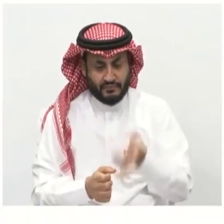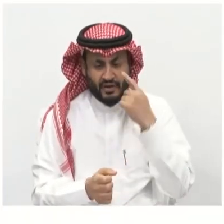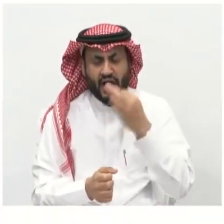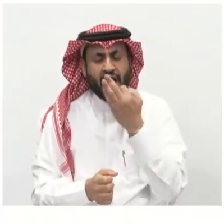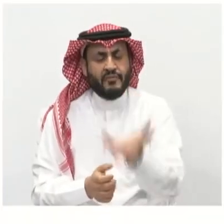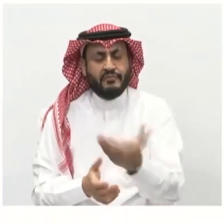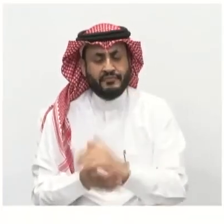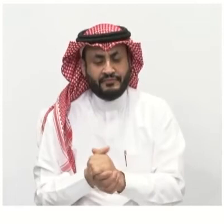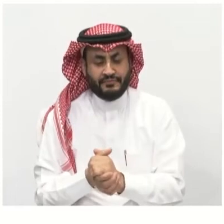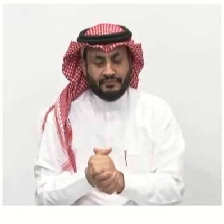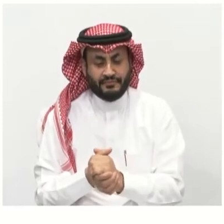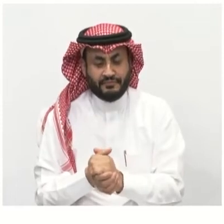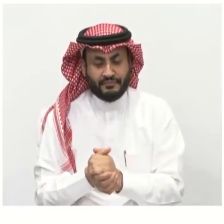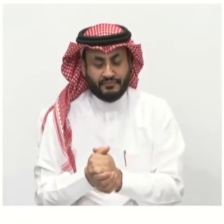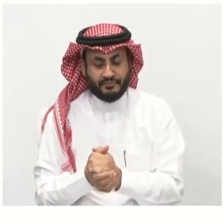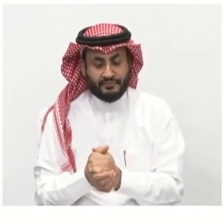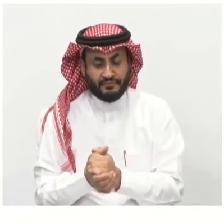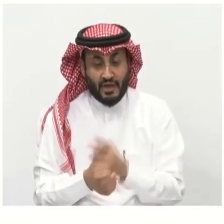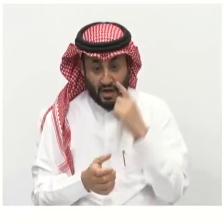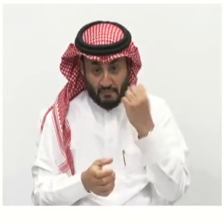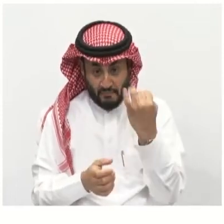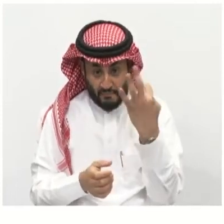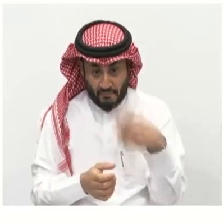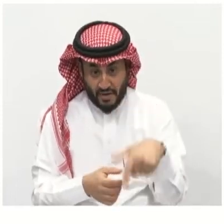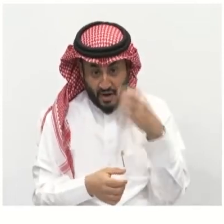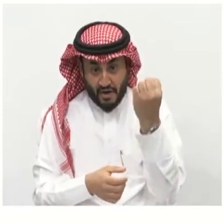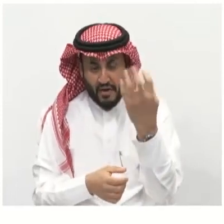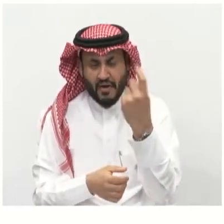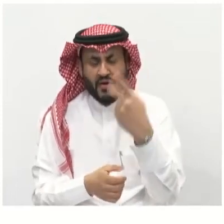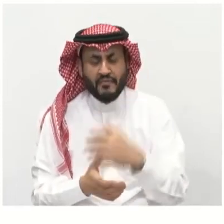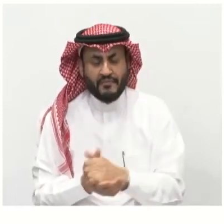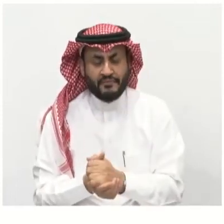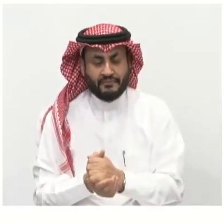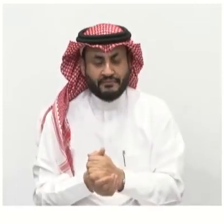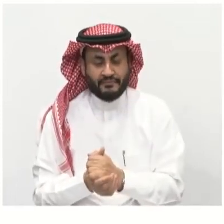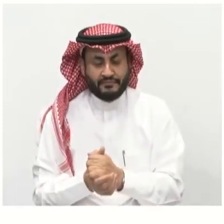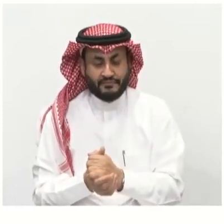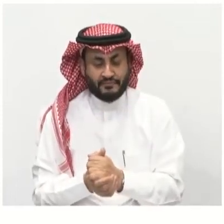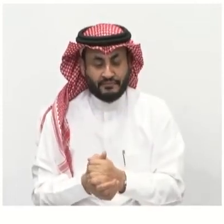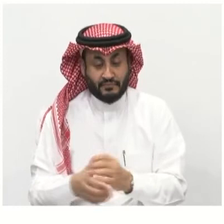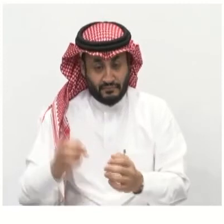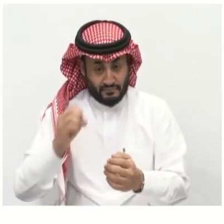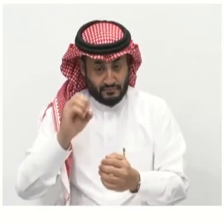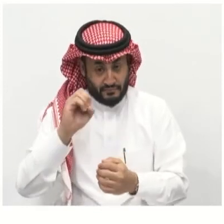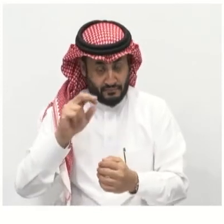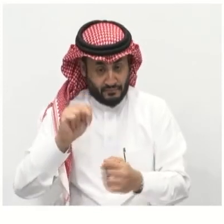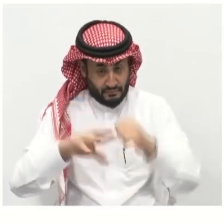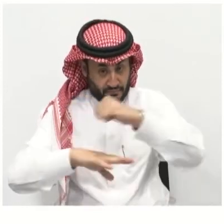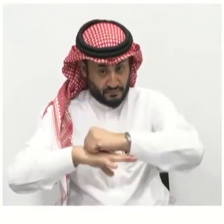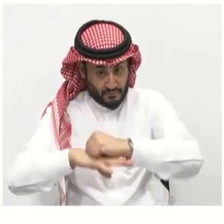here? Those trees are, where are they? On the ground. Let's write it